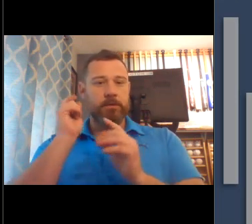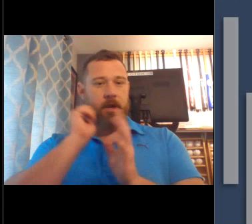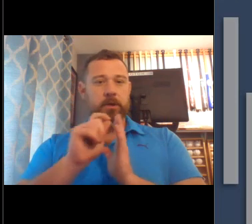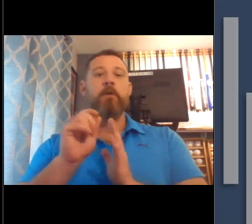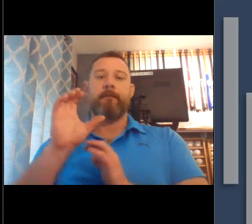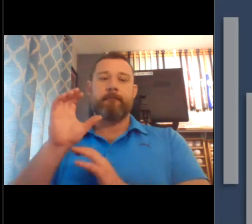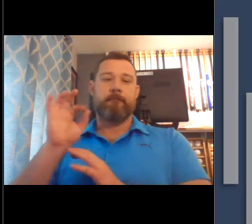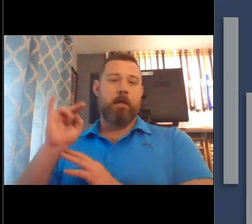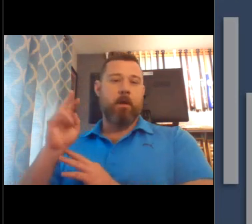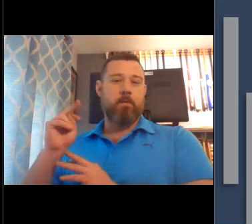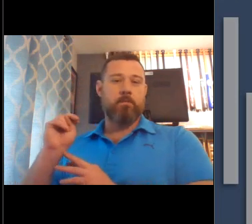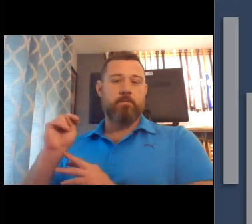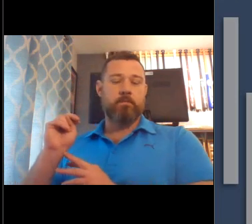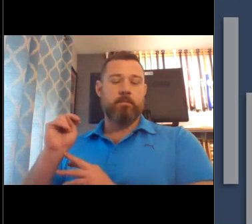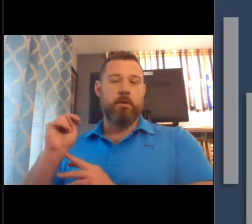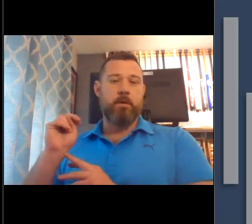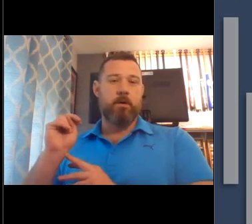Falcone.